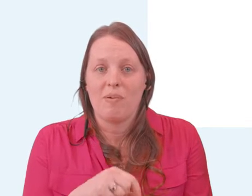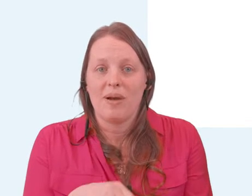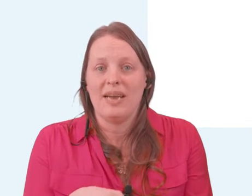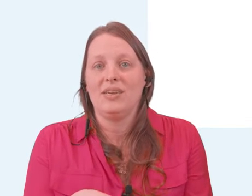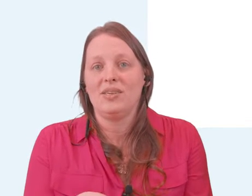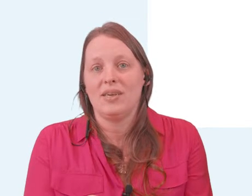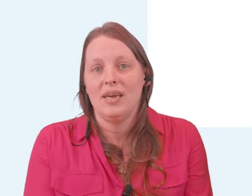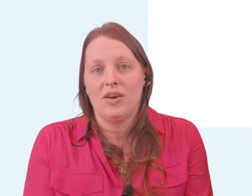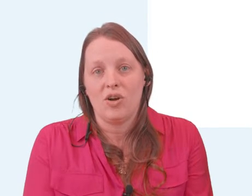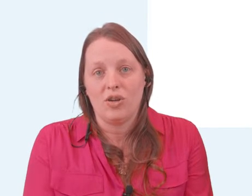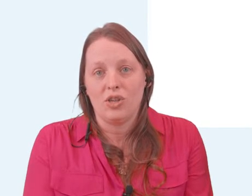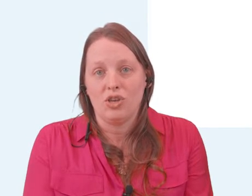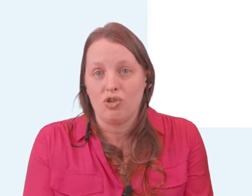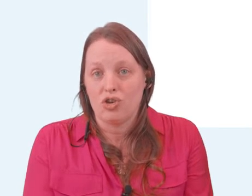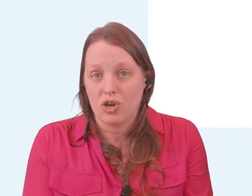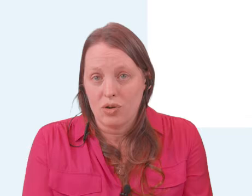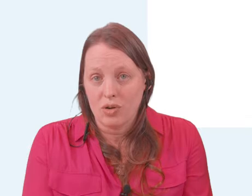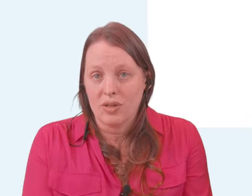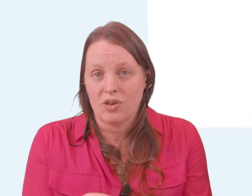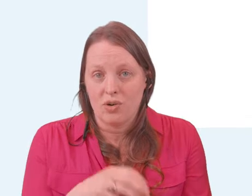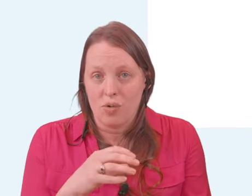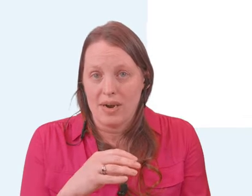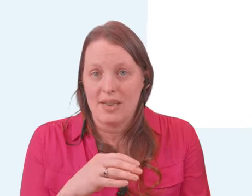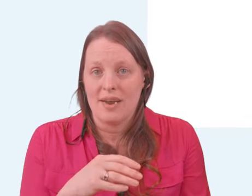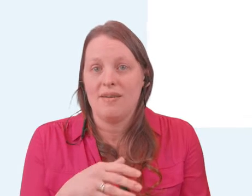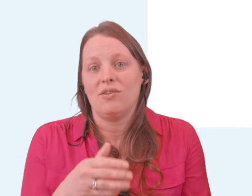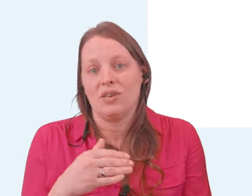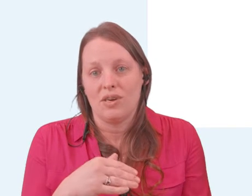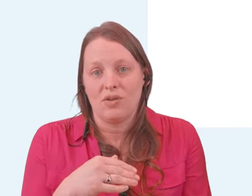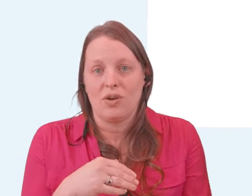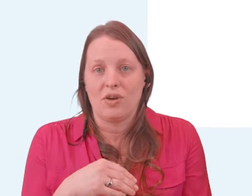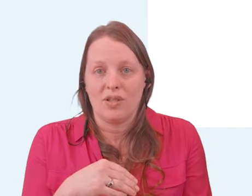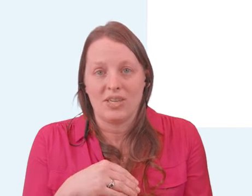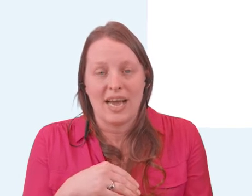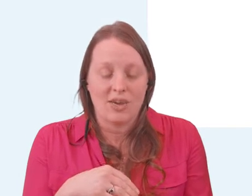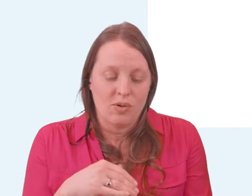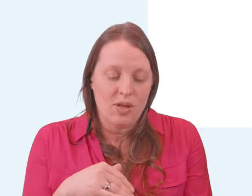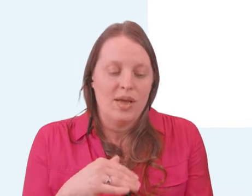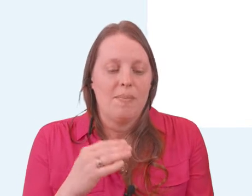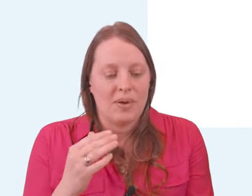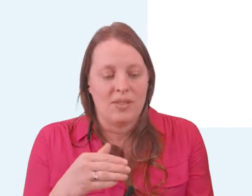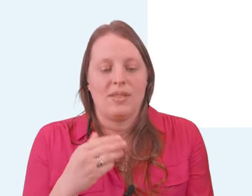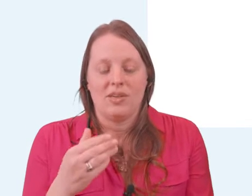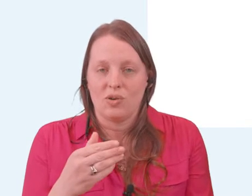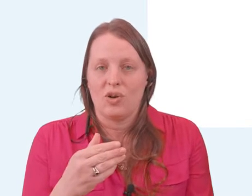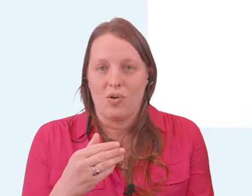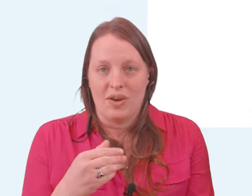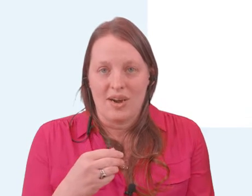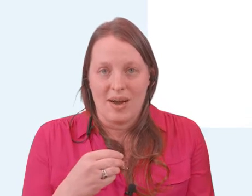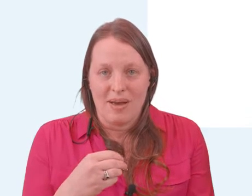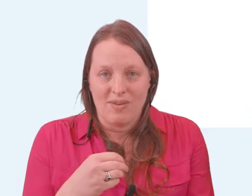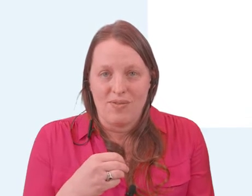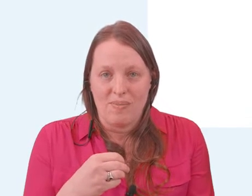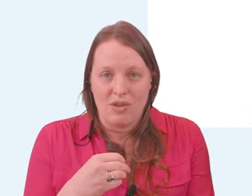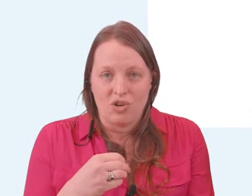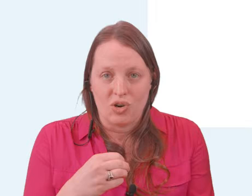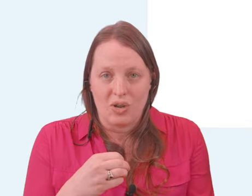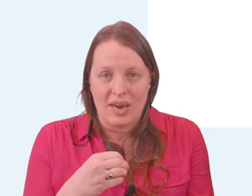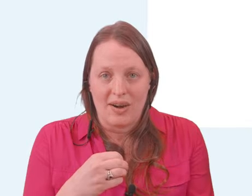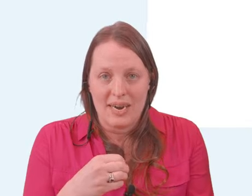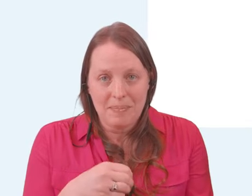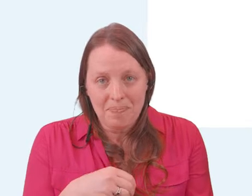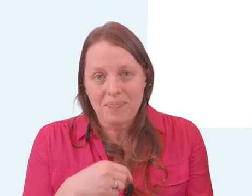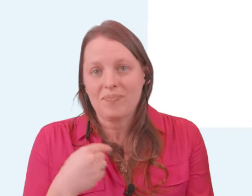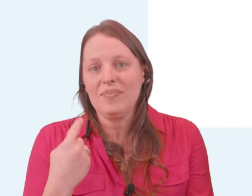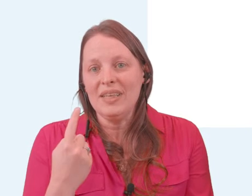vestibular apparatus called the utricle. There's an organ there, and there's another one called the saccule, but these otoconia come out from the